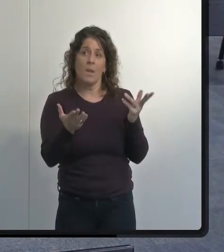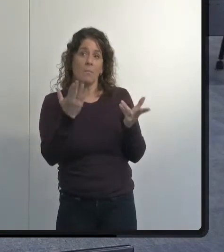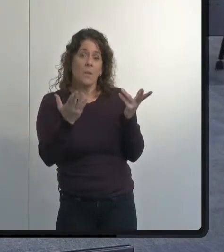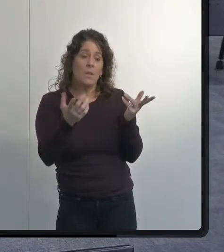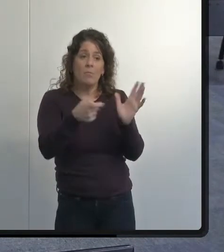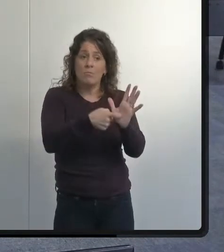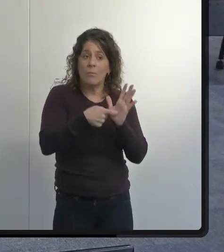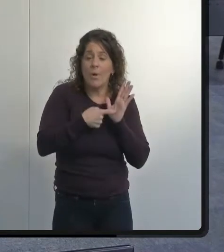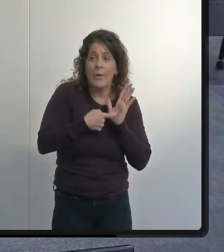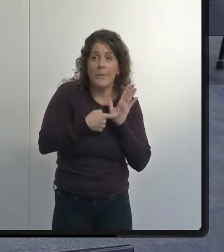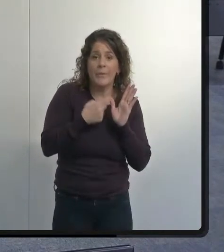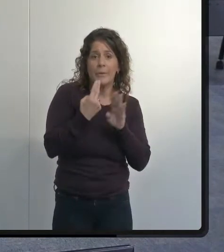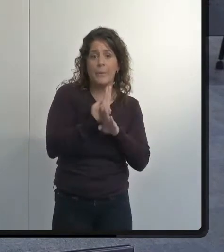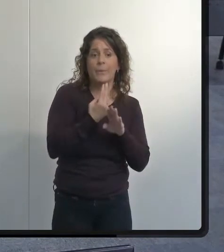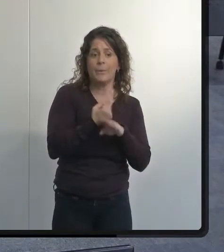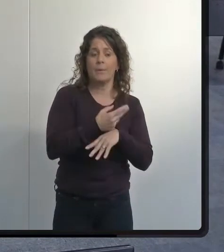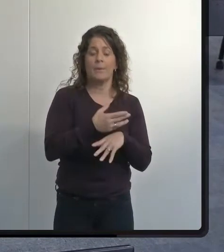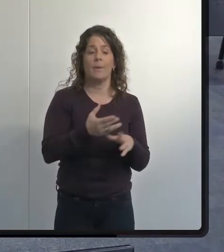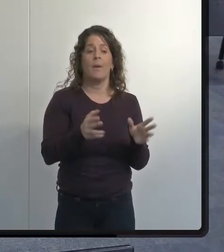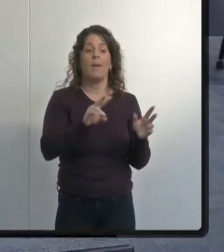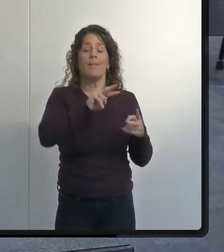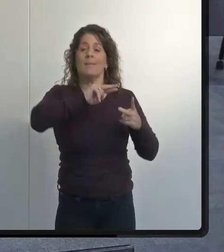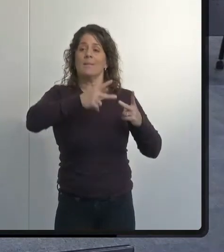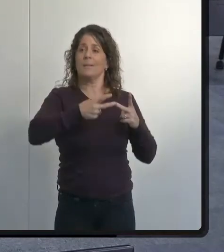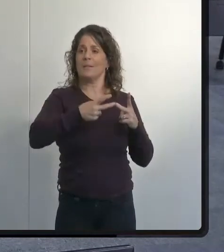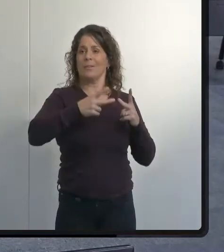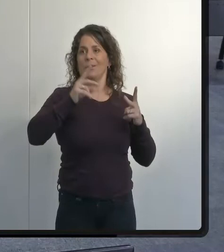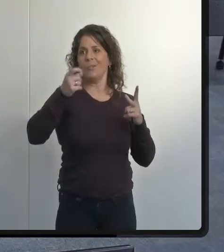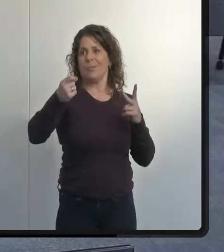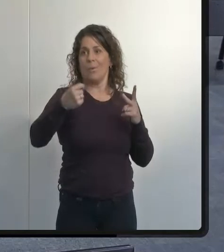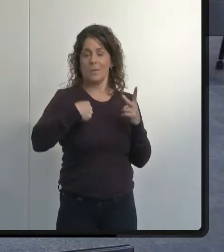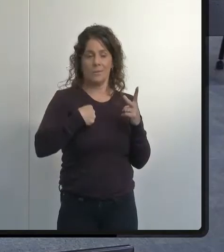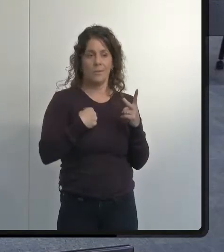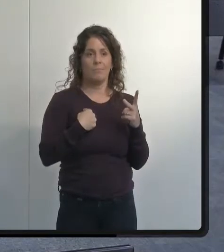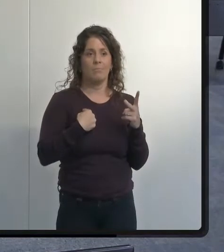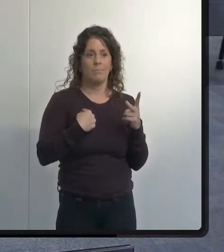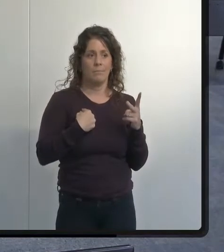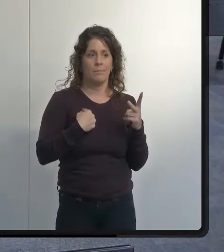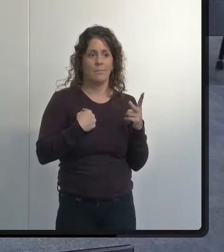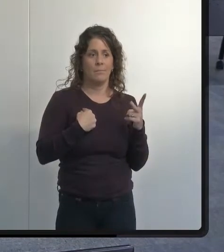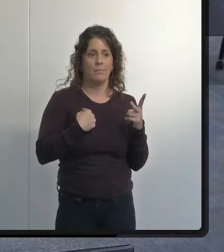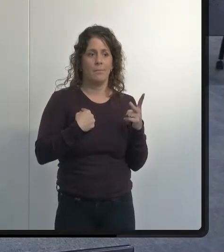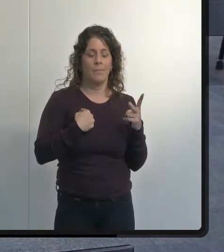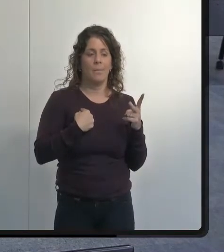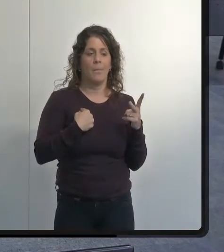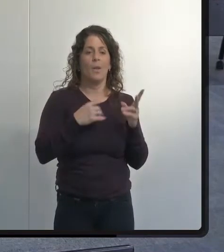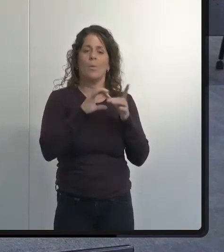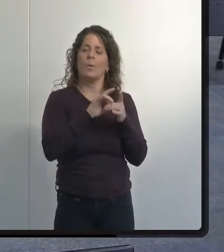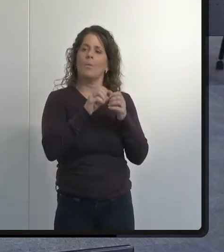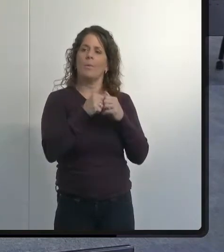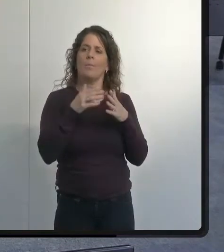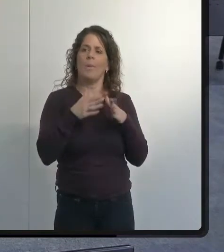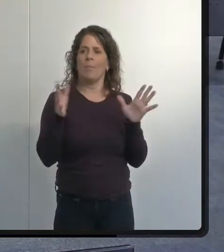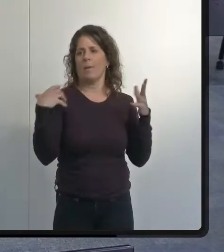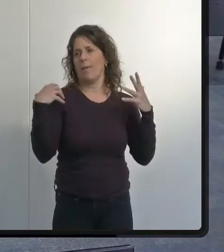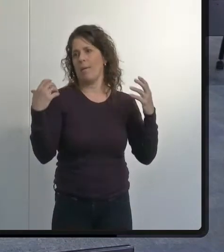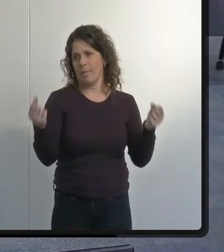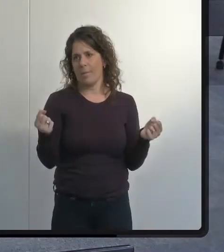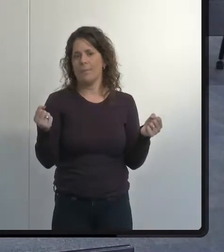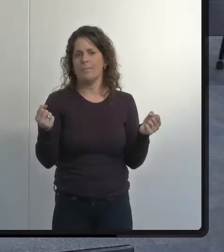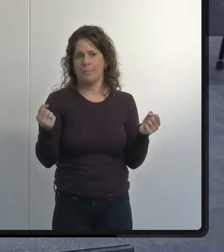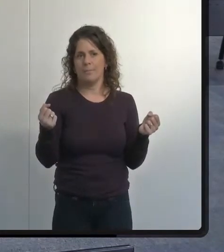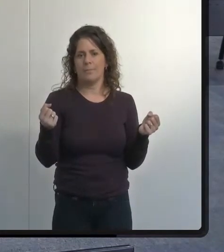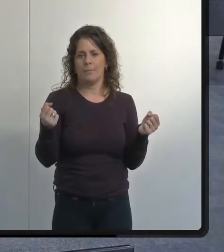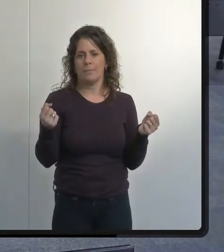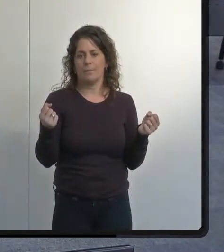more? My second question is in terms of public health, you know,